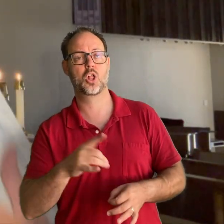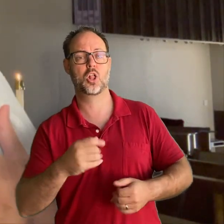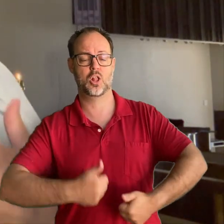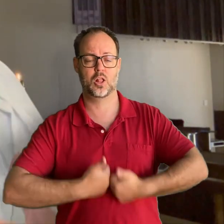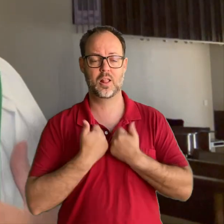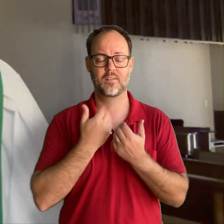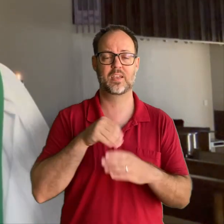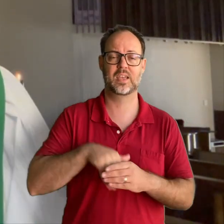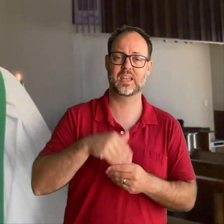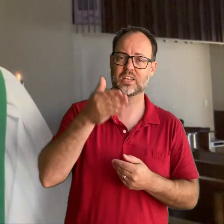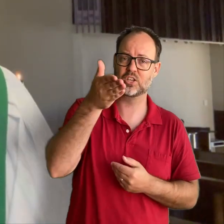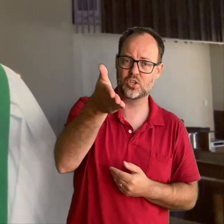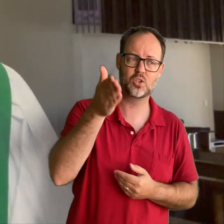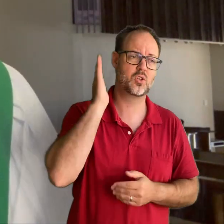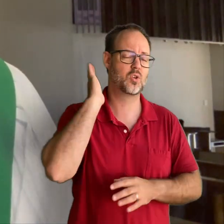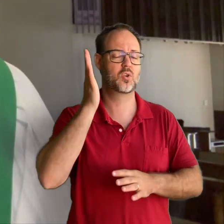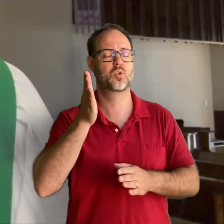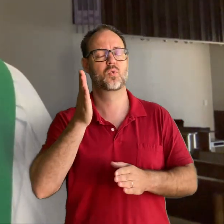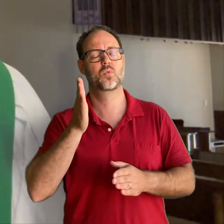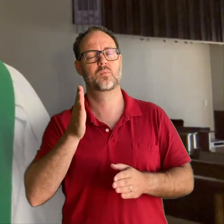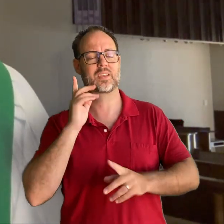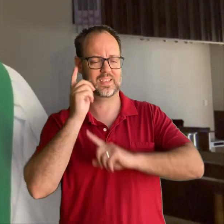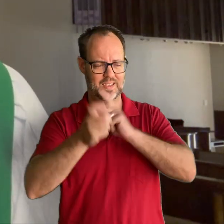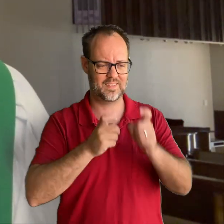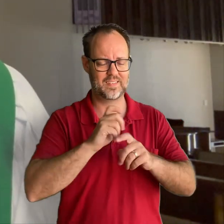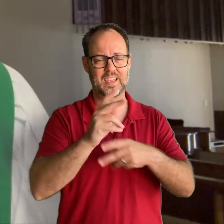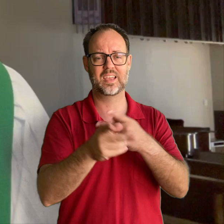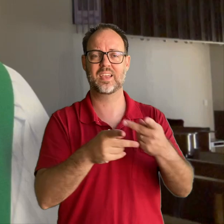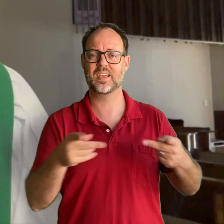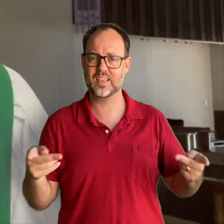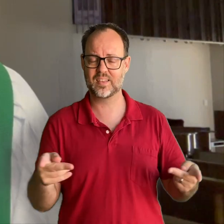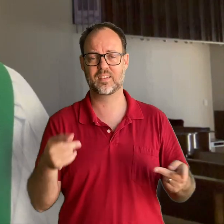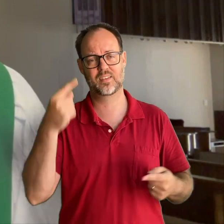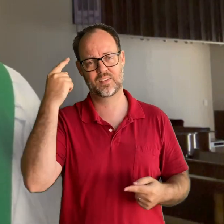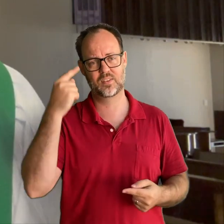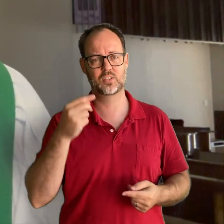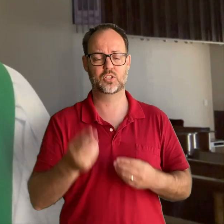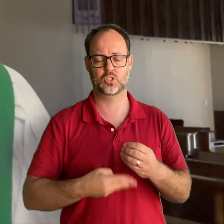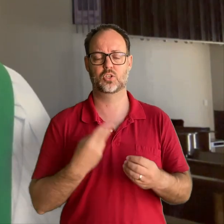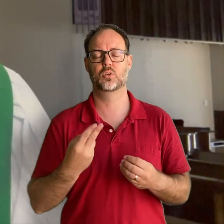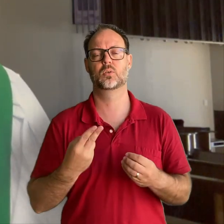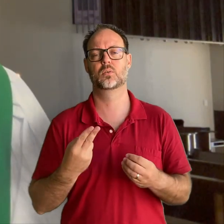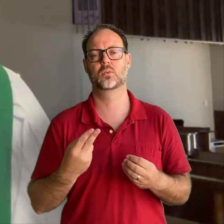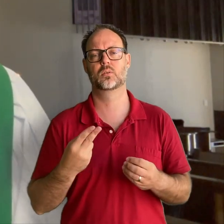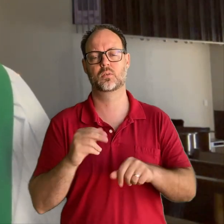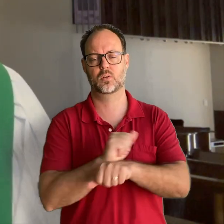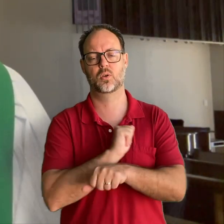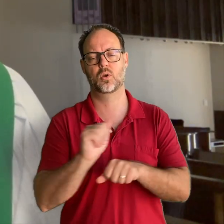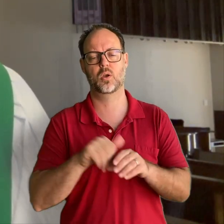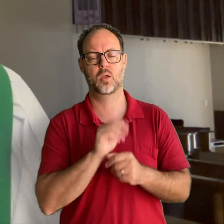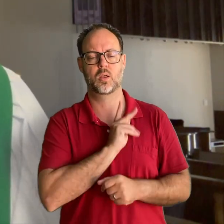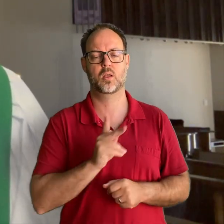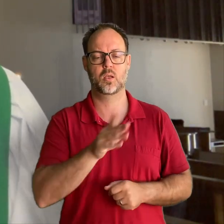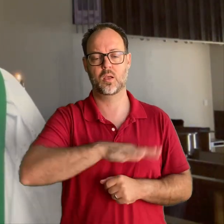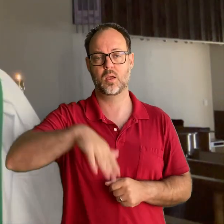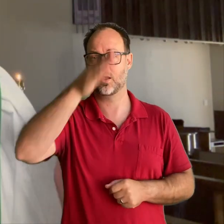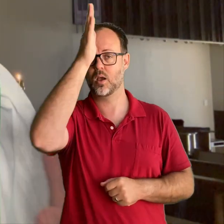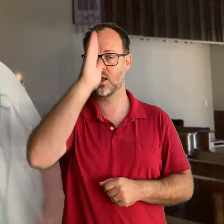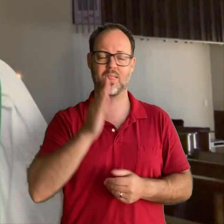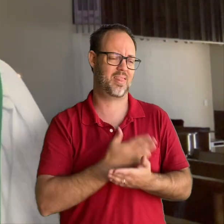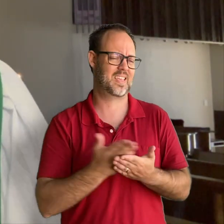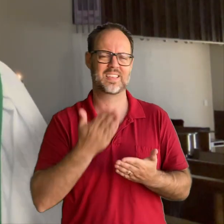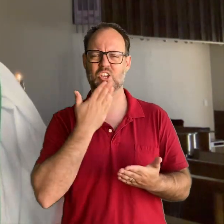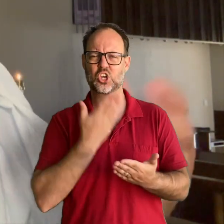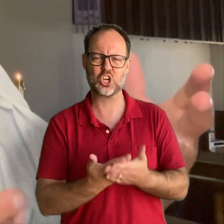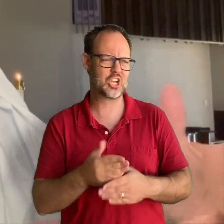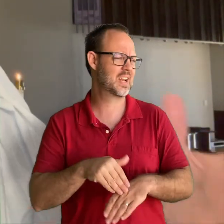Spirit living within you, you've been given certain gifts to use to work in the kingdom of God. Things that